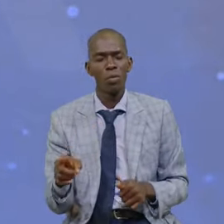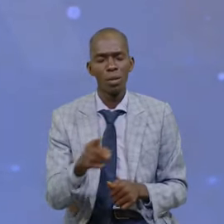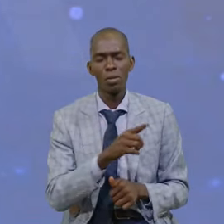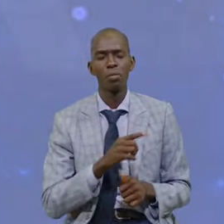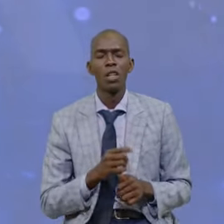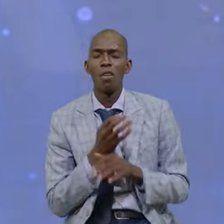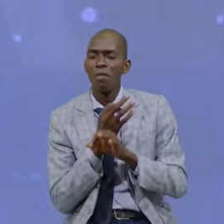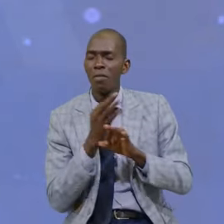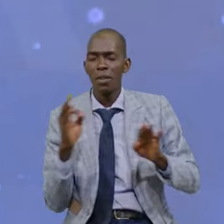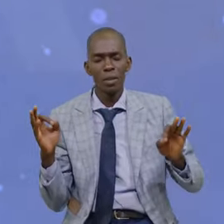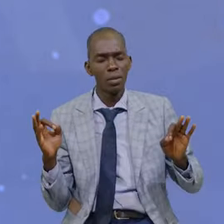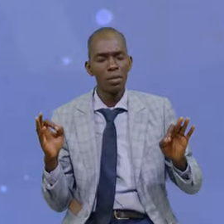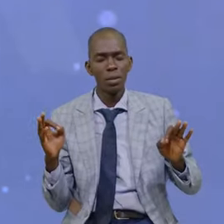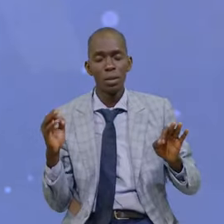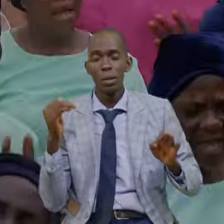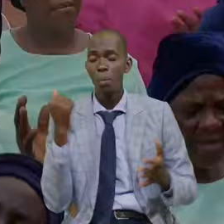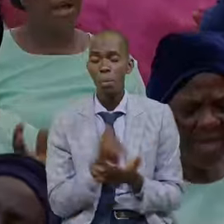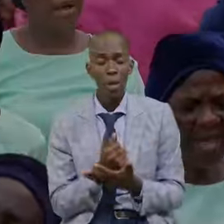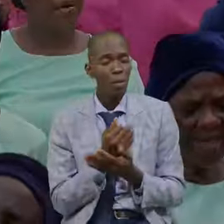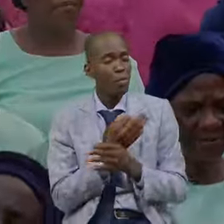Free. Free,